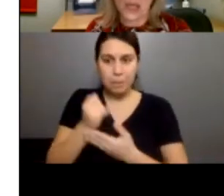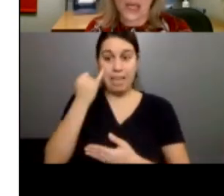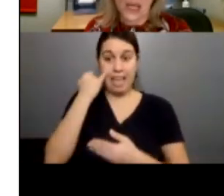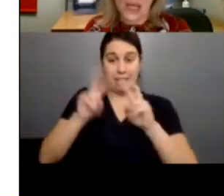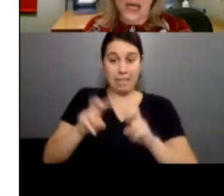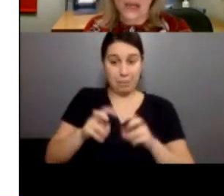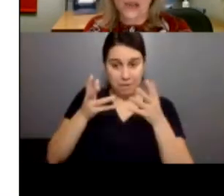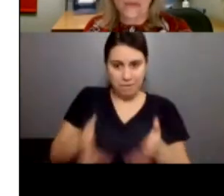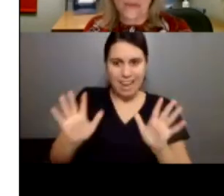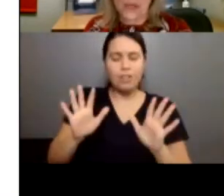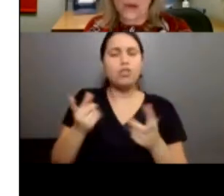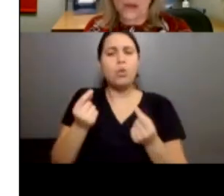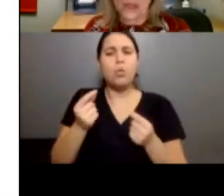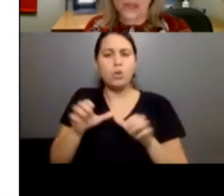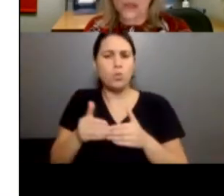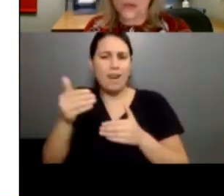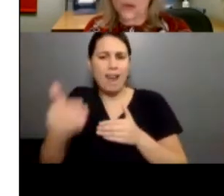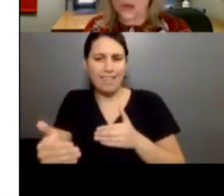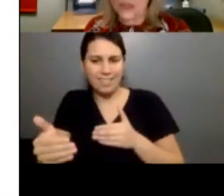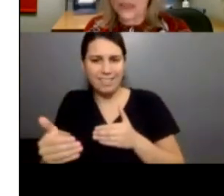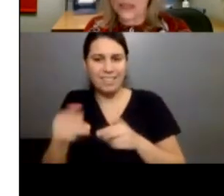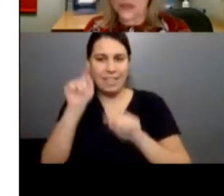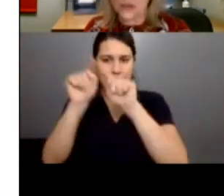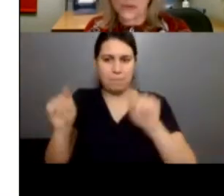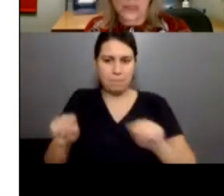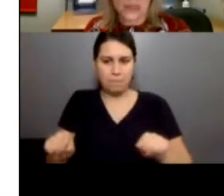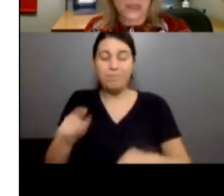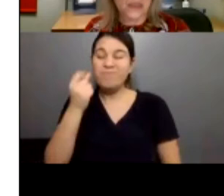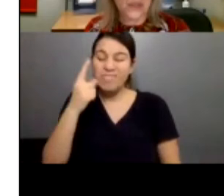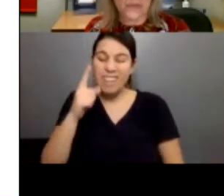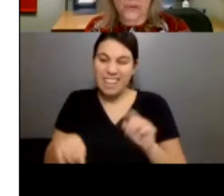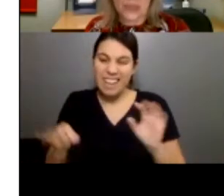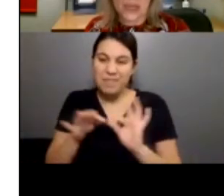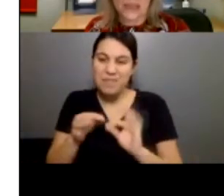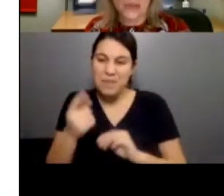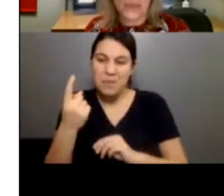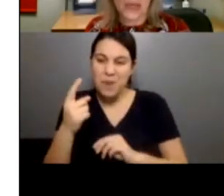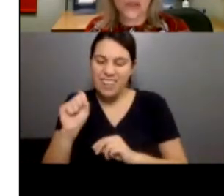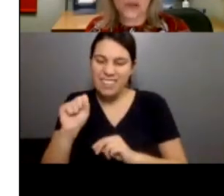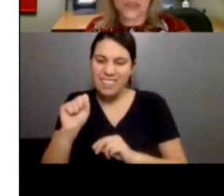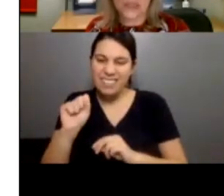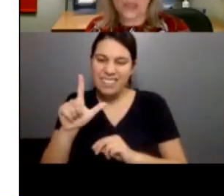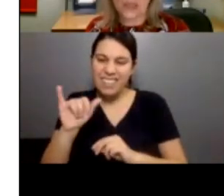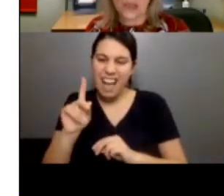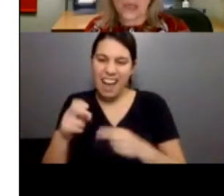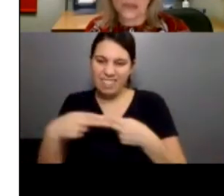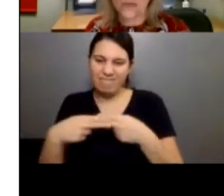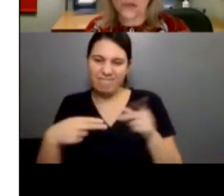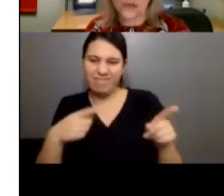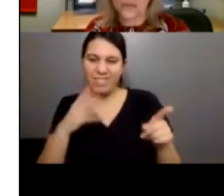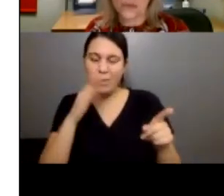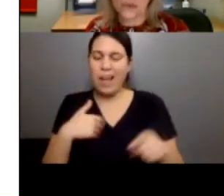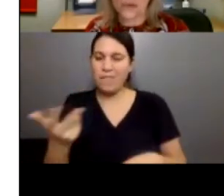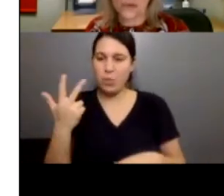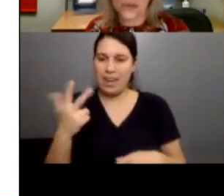completed. I could not fit it all into one slide, so this is a series of 3 slides. But as you can see in this